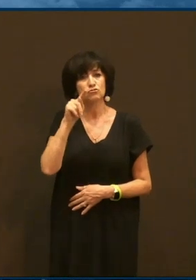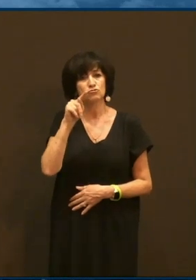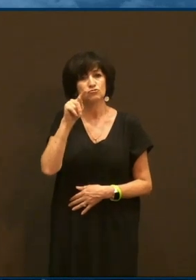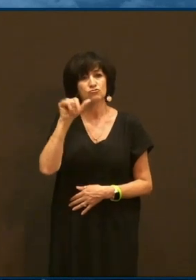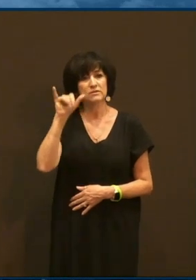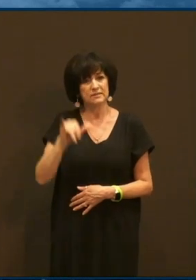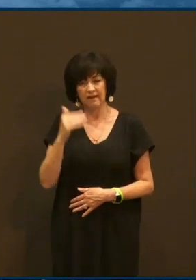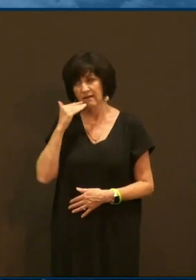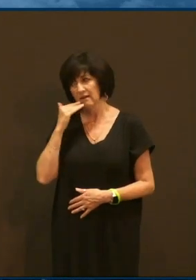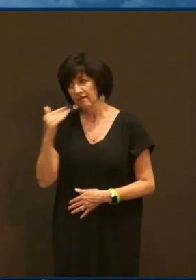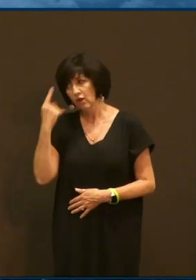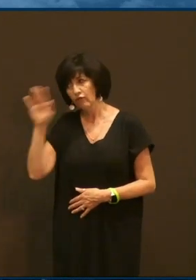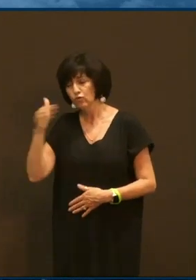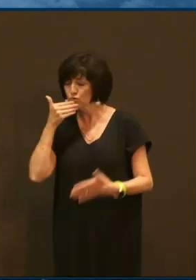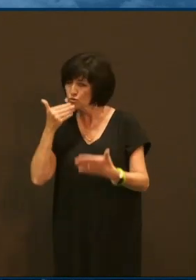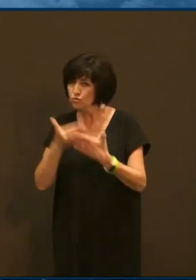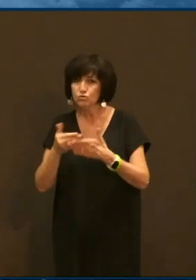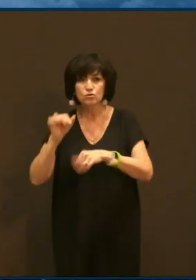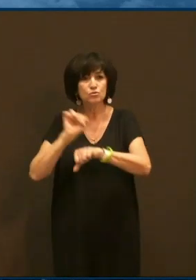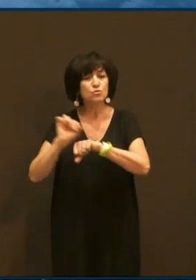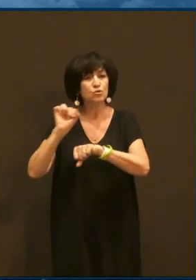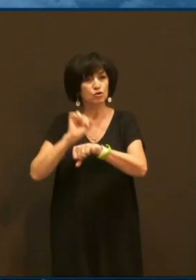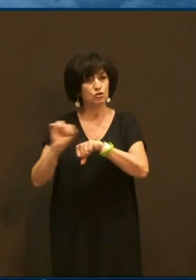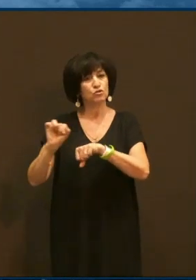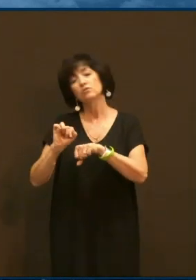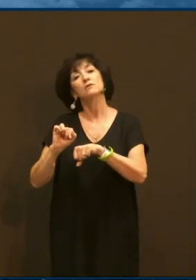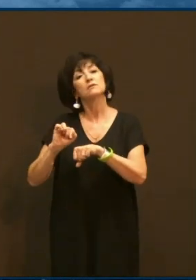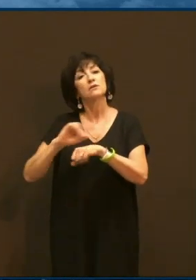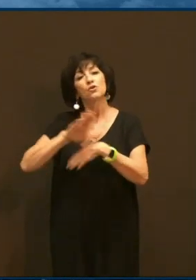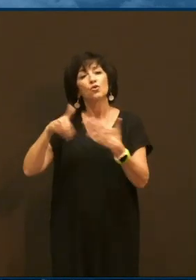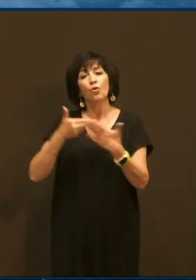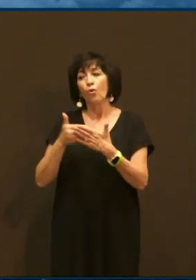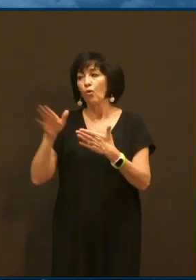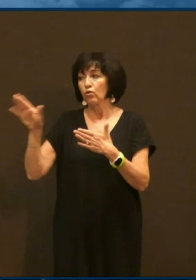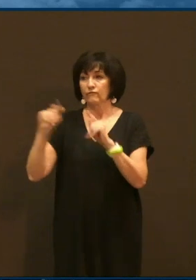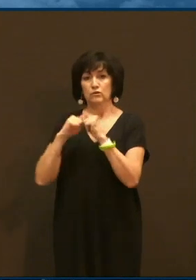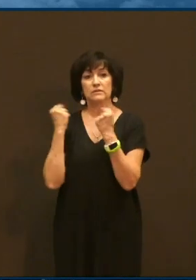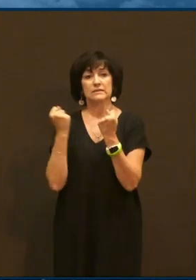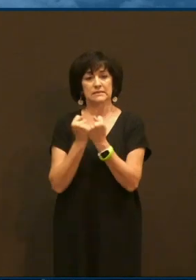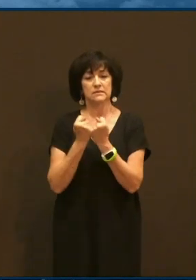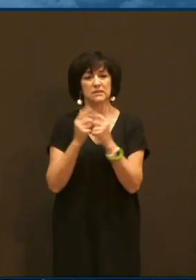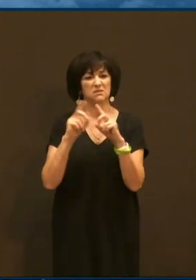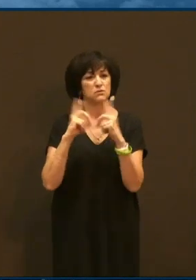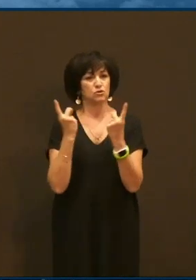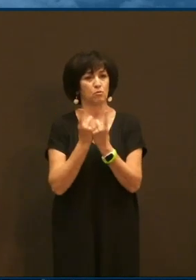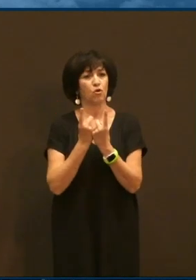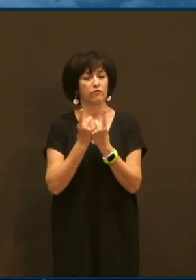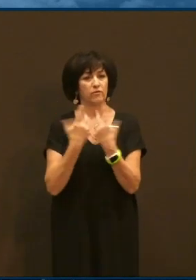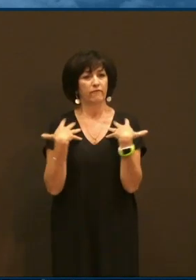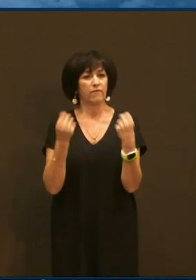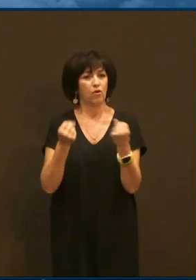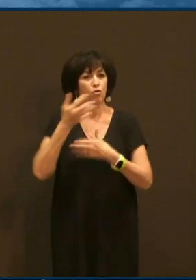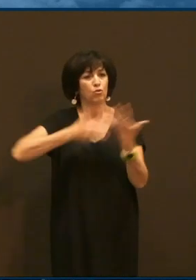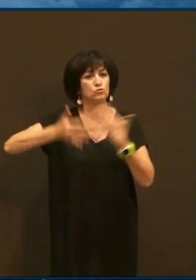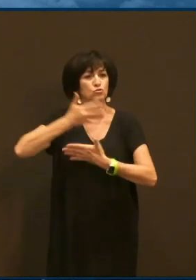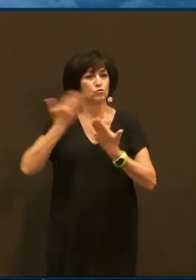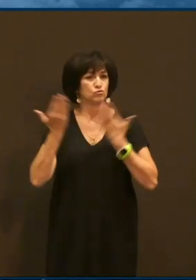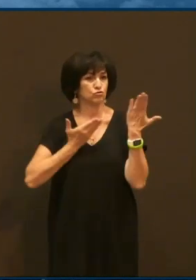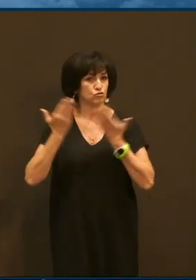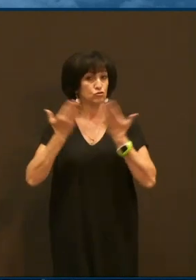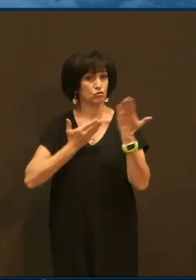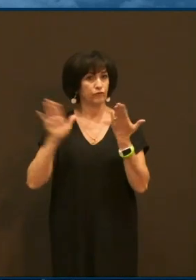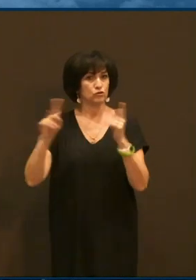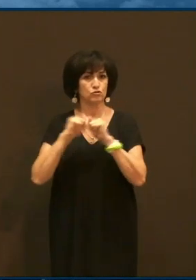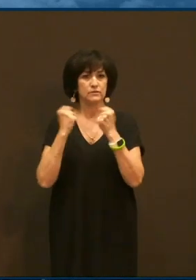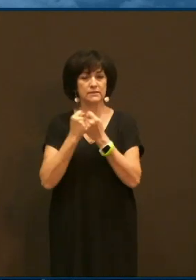Rattay, for your good work and the work of everybody at Department of Health and Social Services, and particularly your team at Public